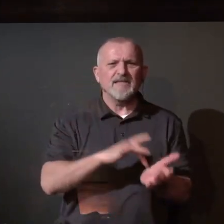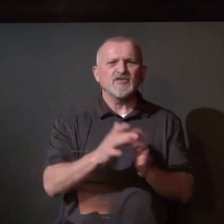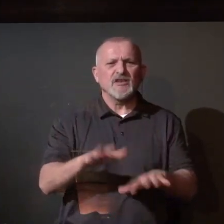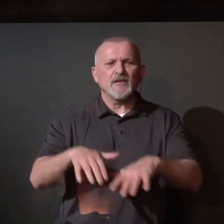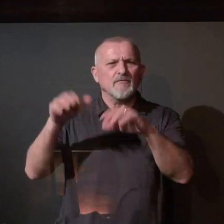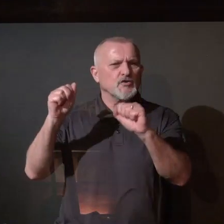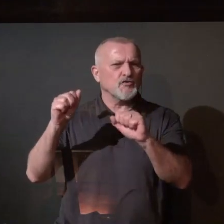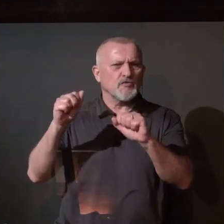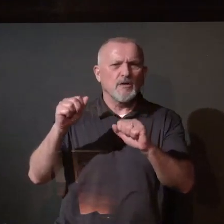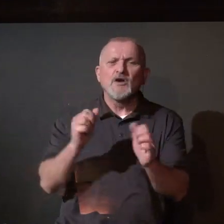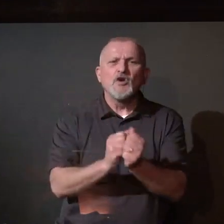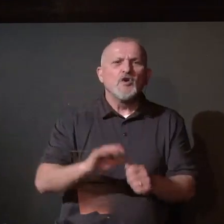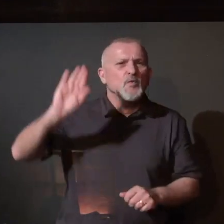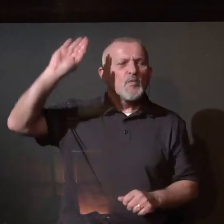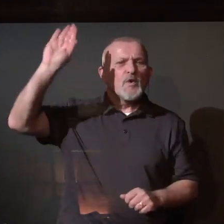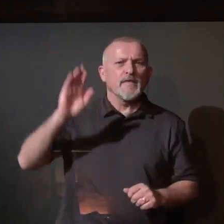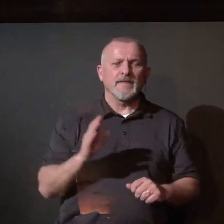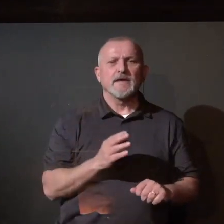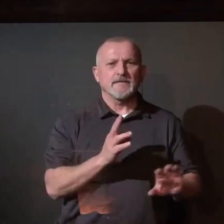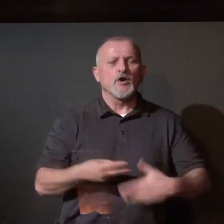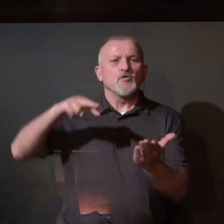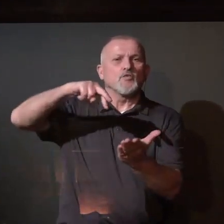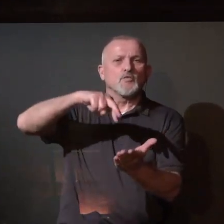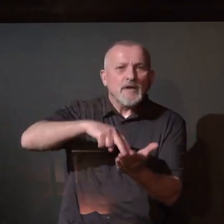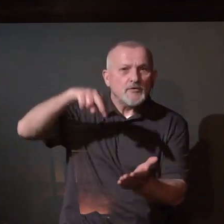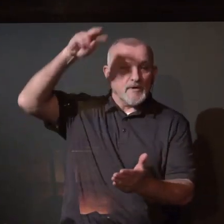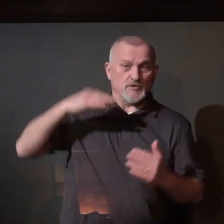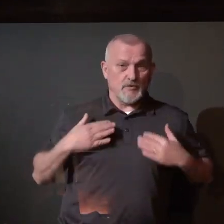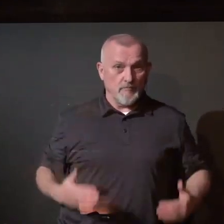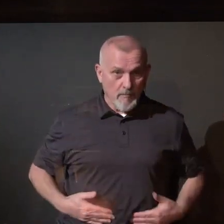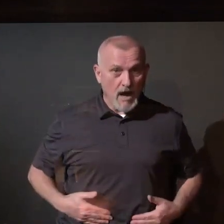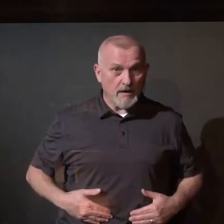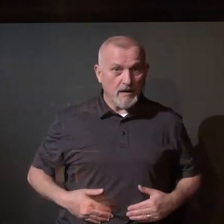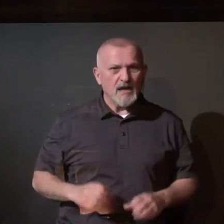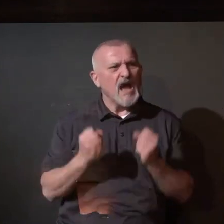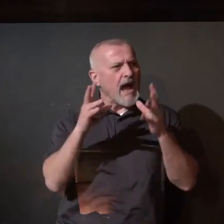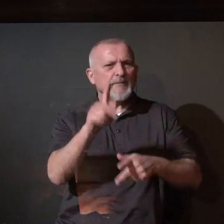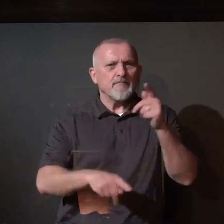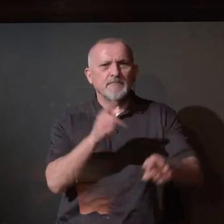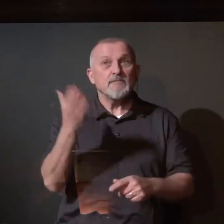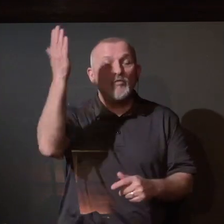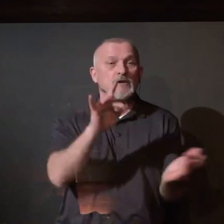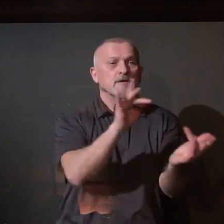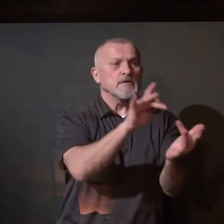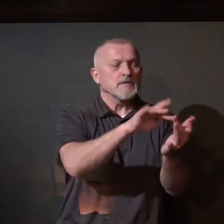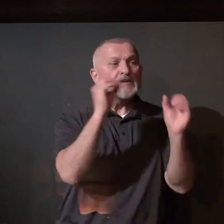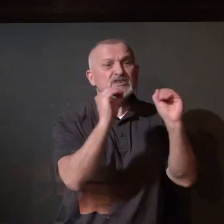imagine how many people Jesus could have taught. How many people could have seen the body of the resurrected Savior.